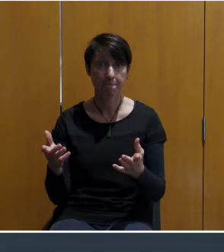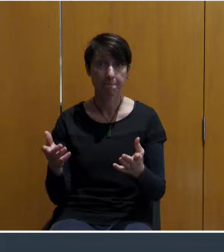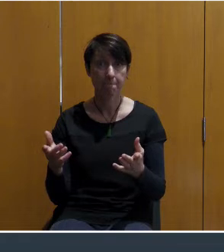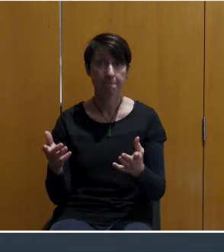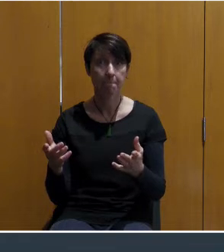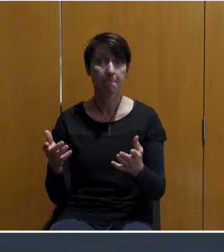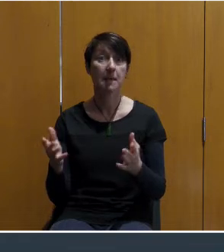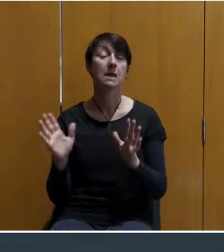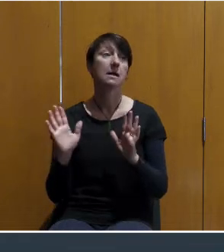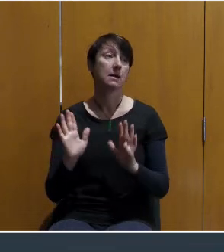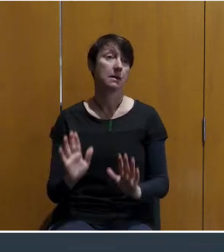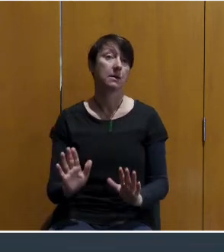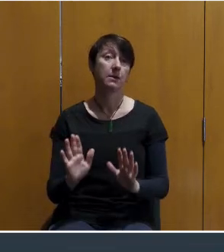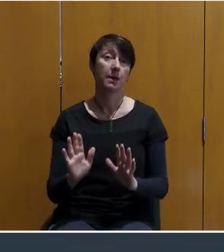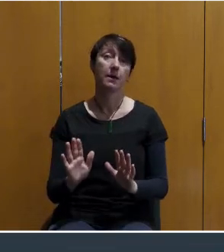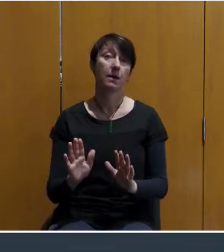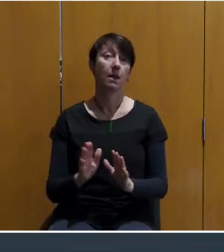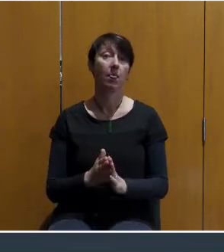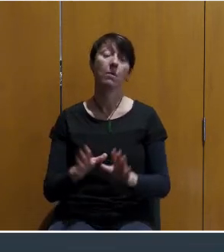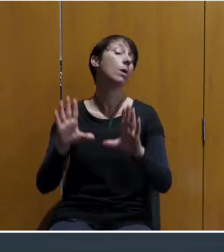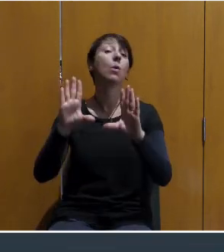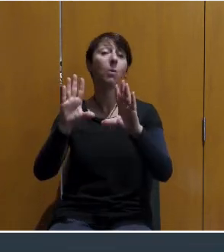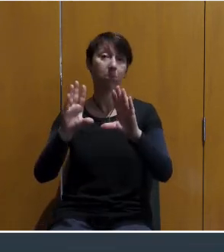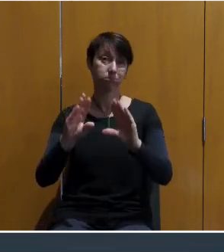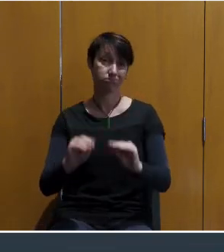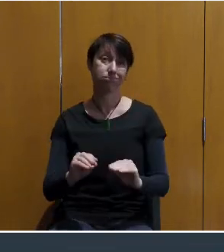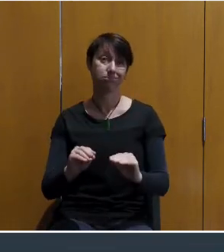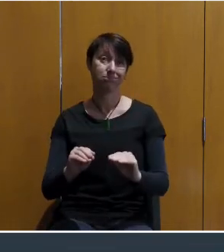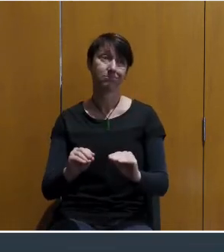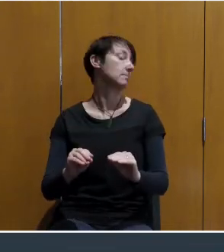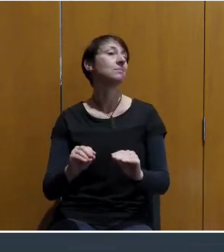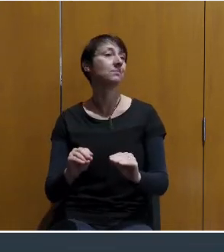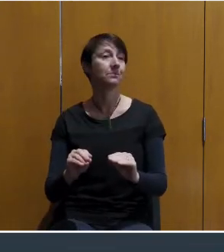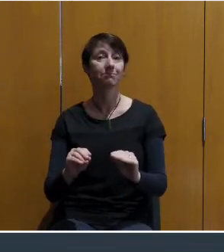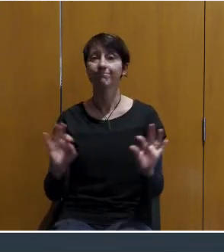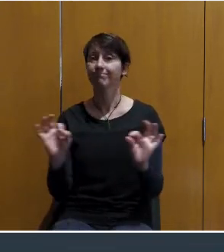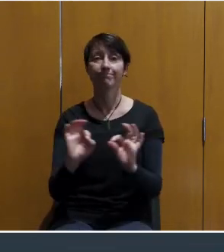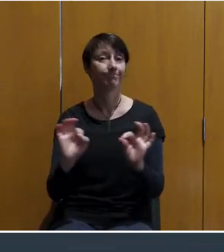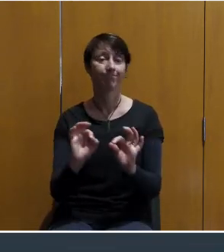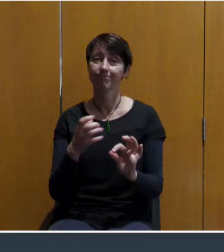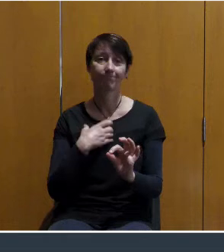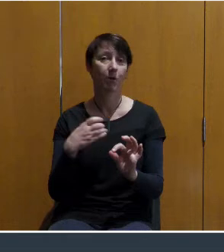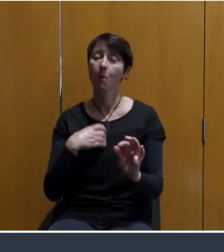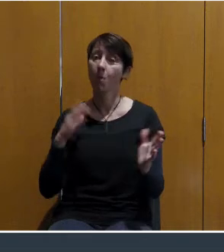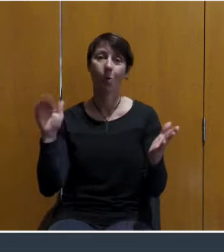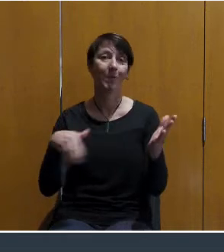So we will adjourn. We don't have any other submitters.